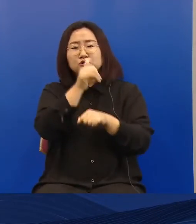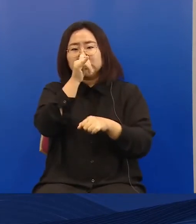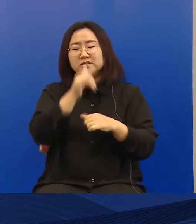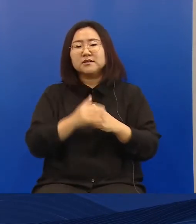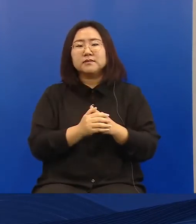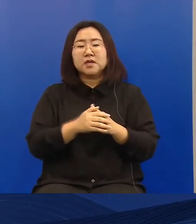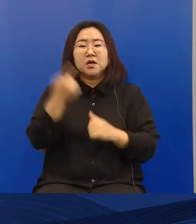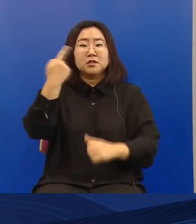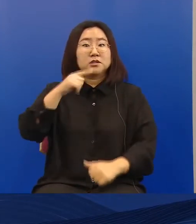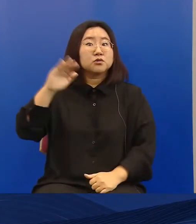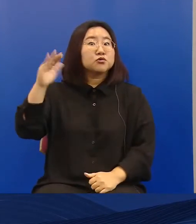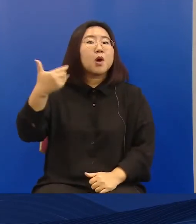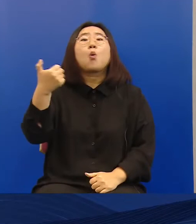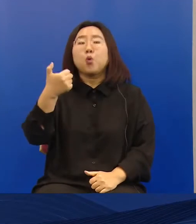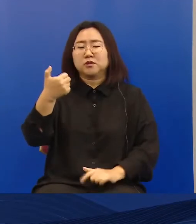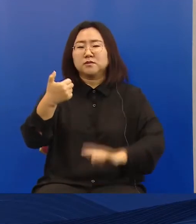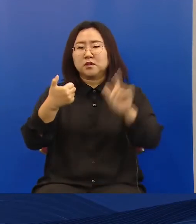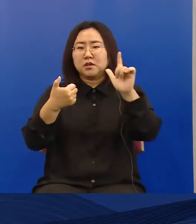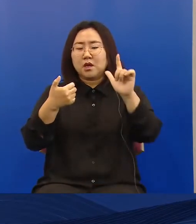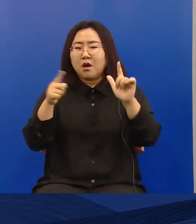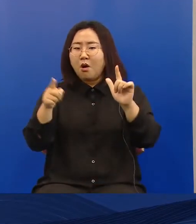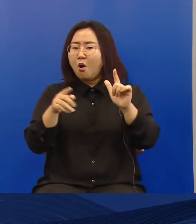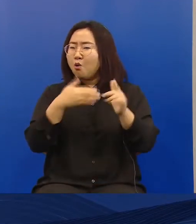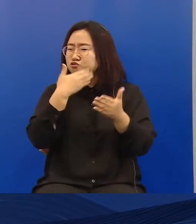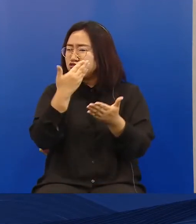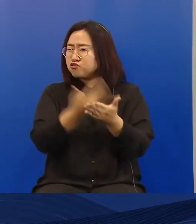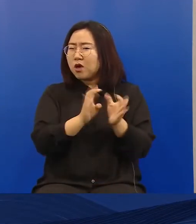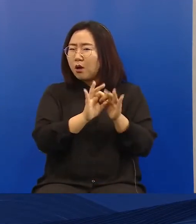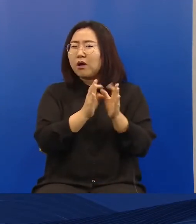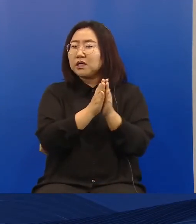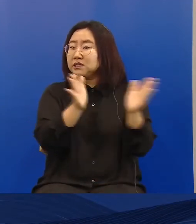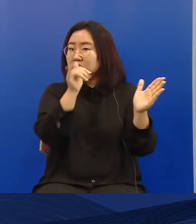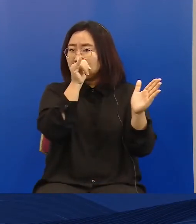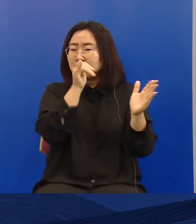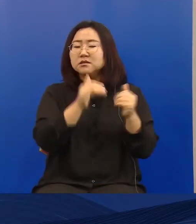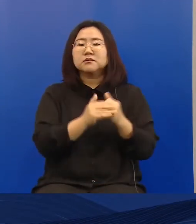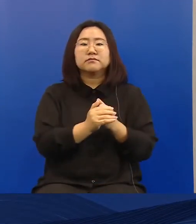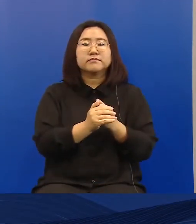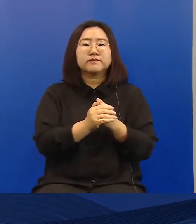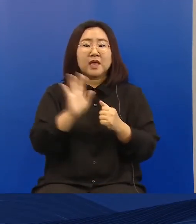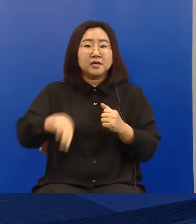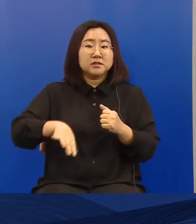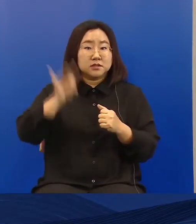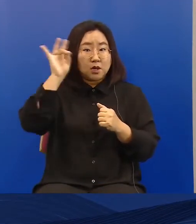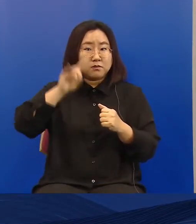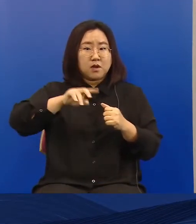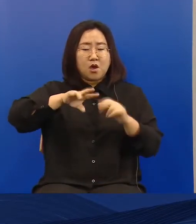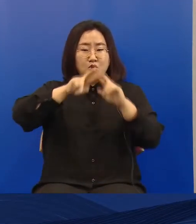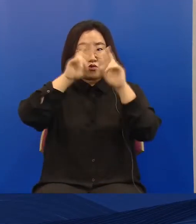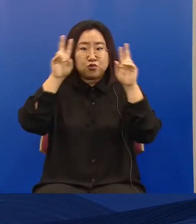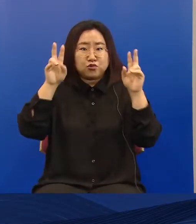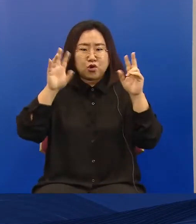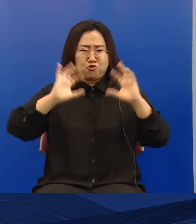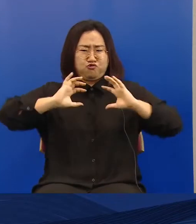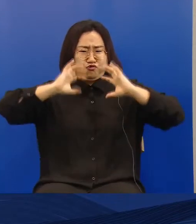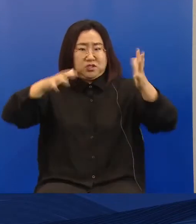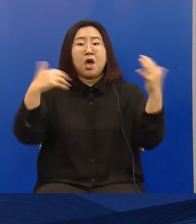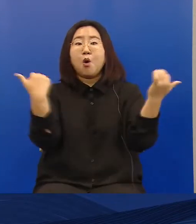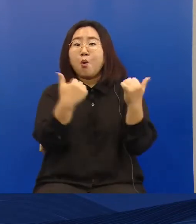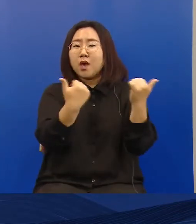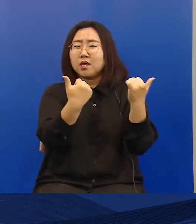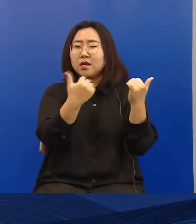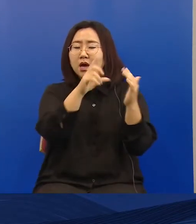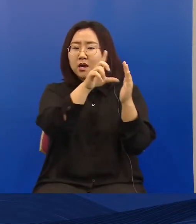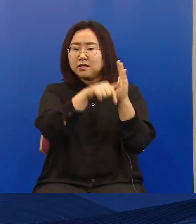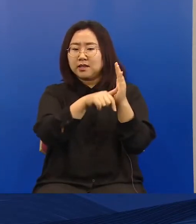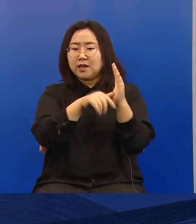1995, Critical Link was formed, the first international conference that brought together community interpreters who do this important